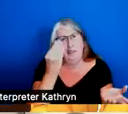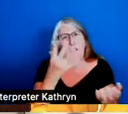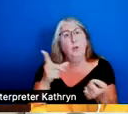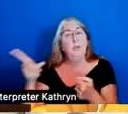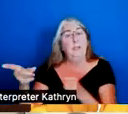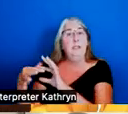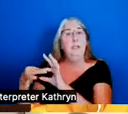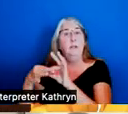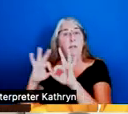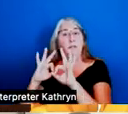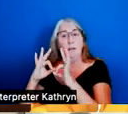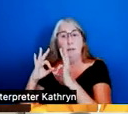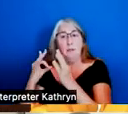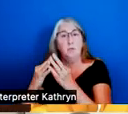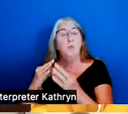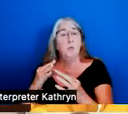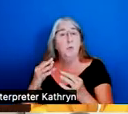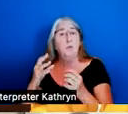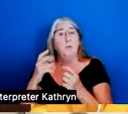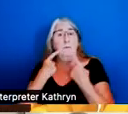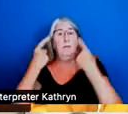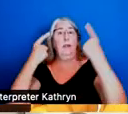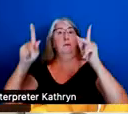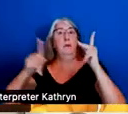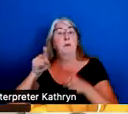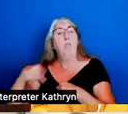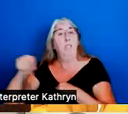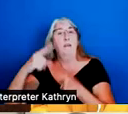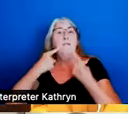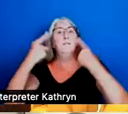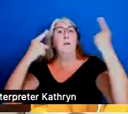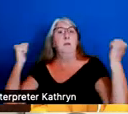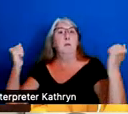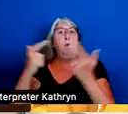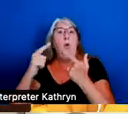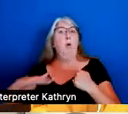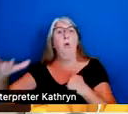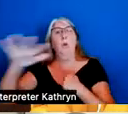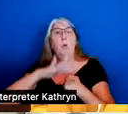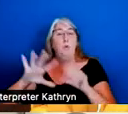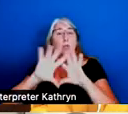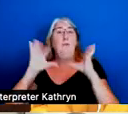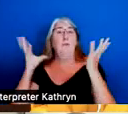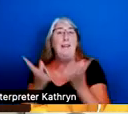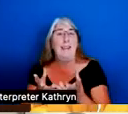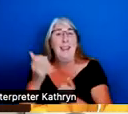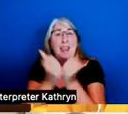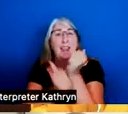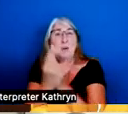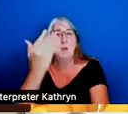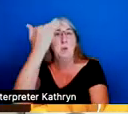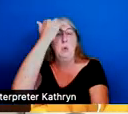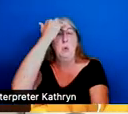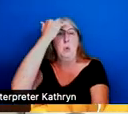to celebrities. They are very famous all over the planet. Everybody